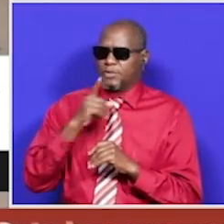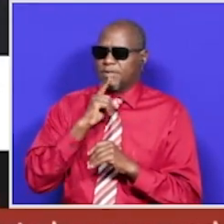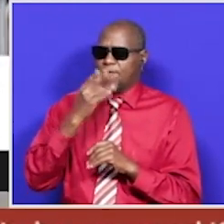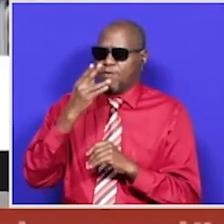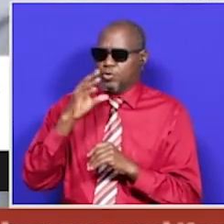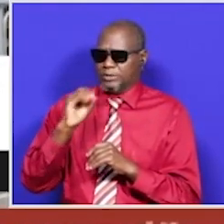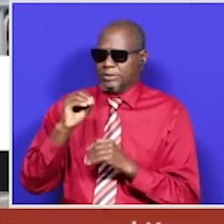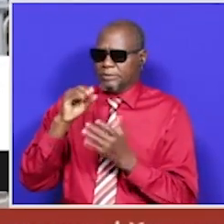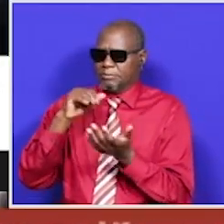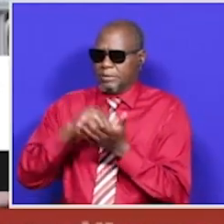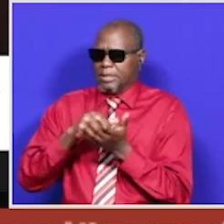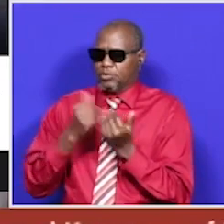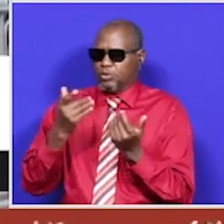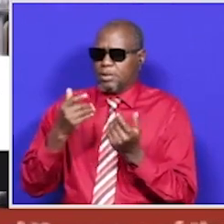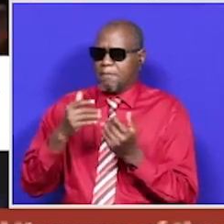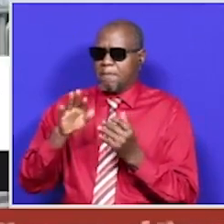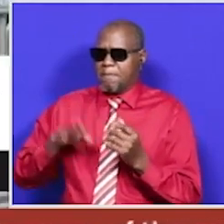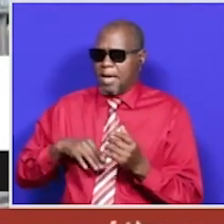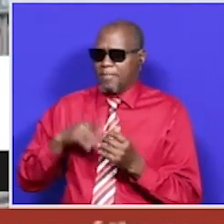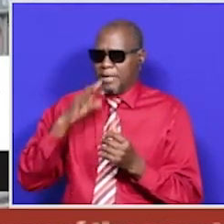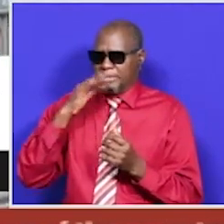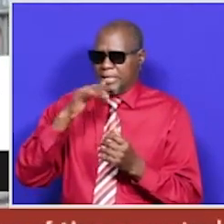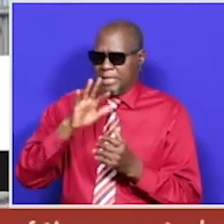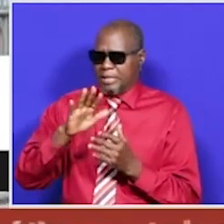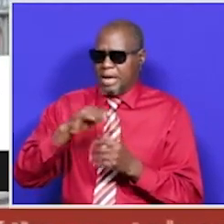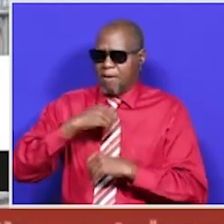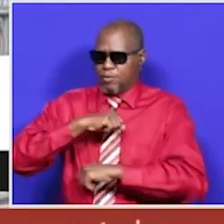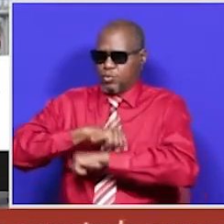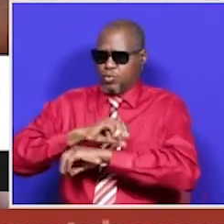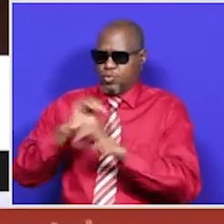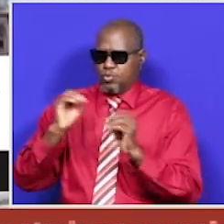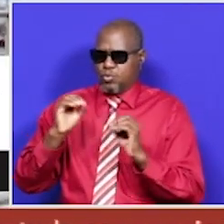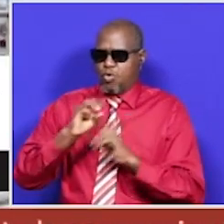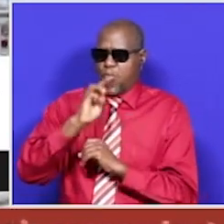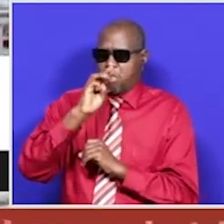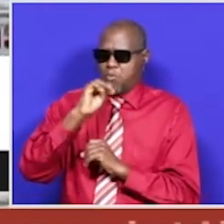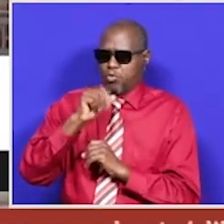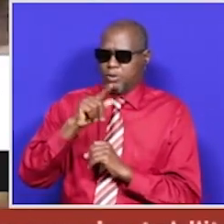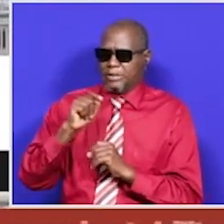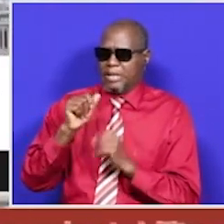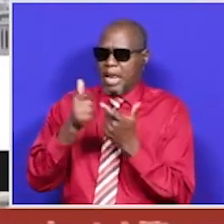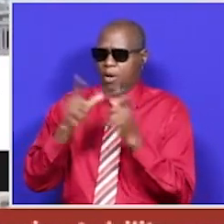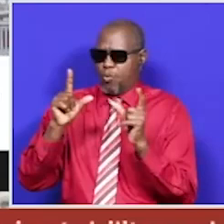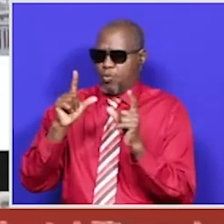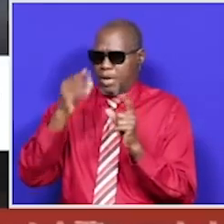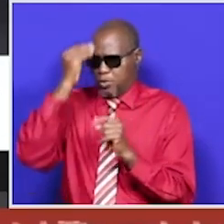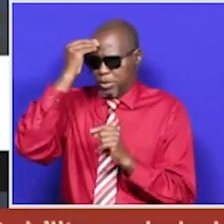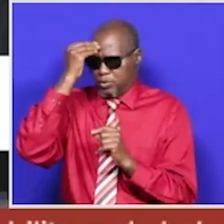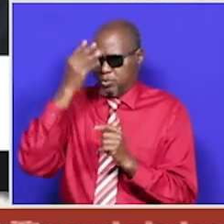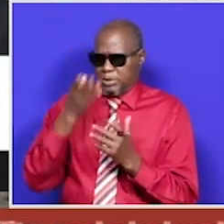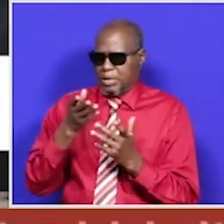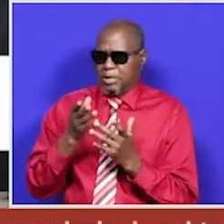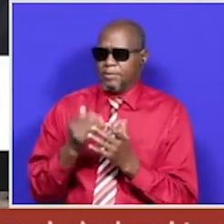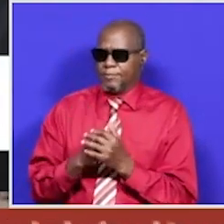in their mother tongue, leaving a negative impact on their learning in a world where multilingual education is not an option. Speaking with Hope TV,